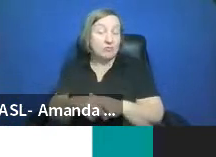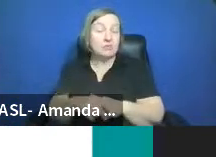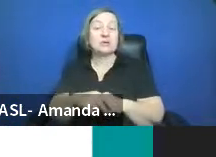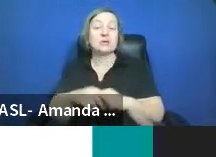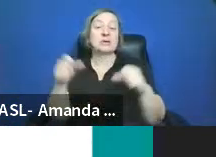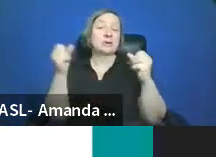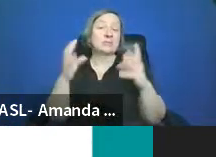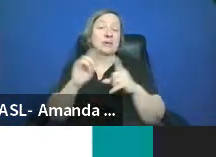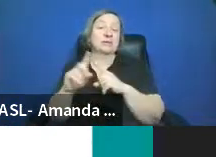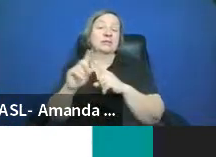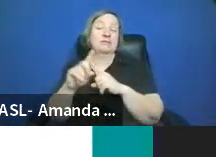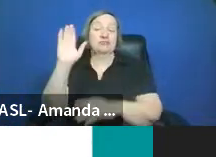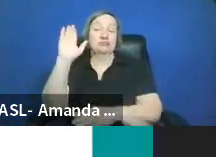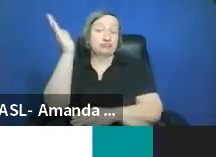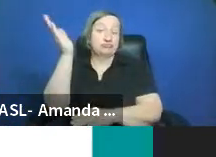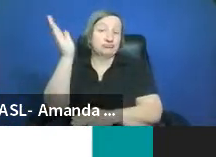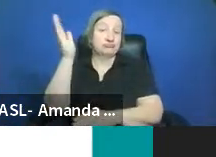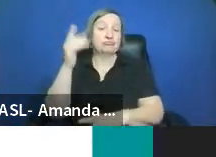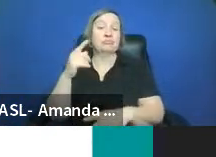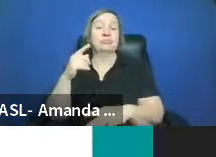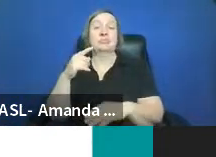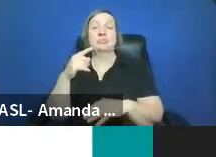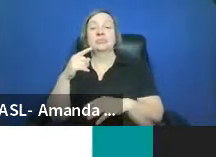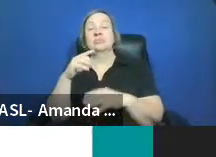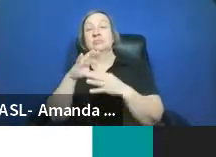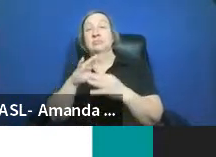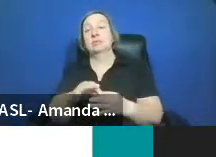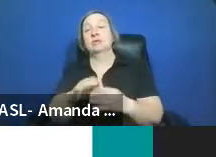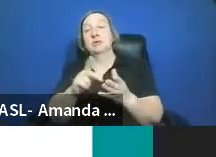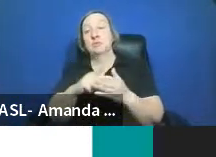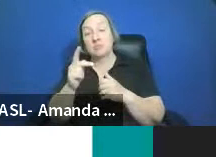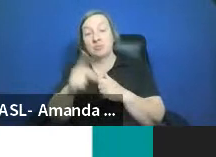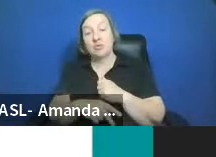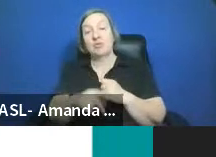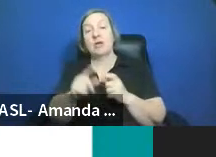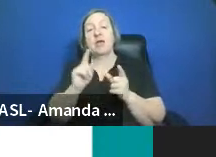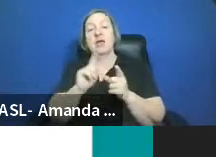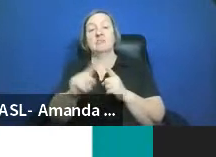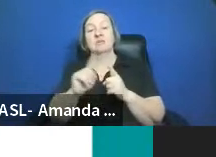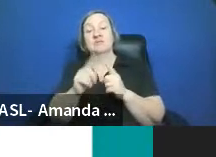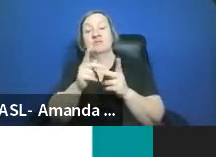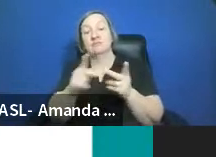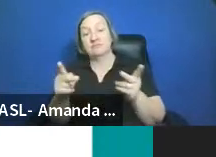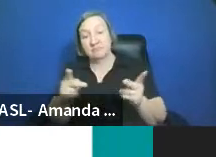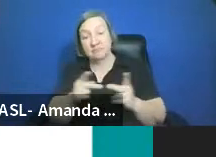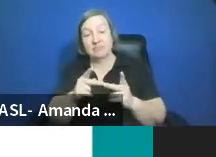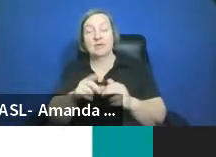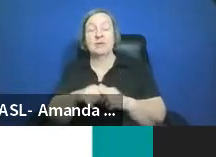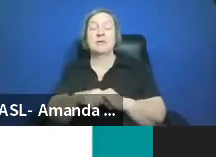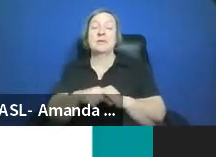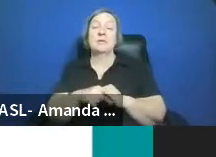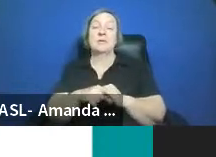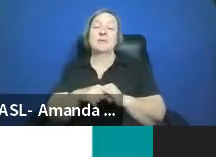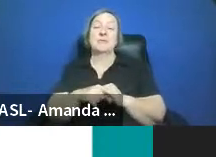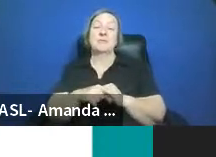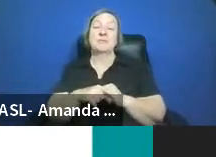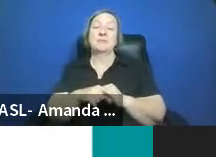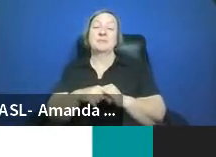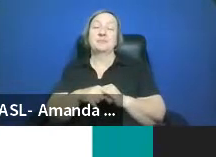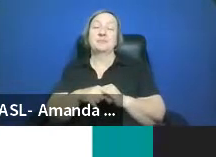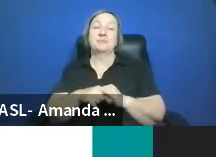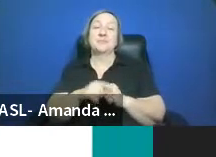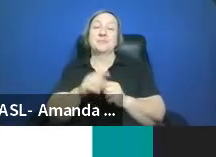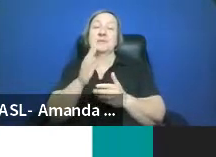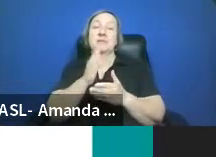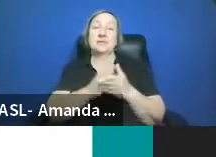a few different presentations around the program to various organizations. As you see here, some